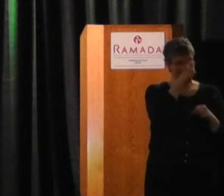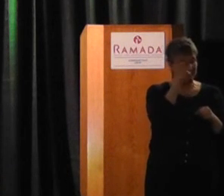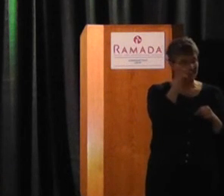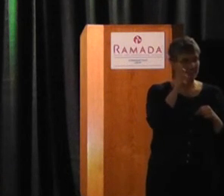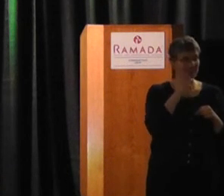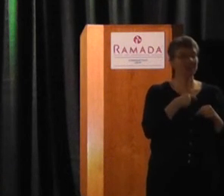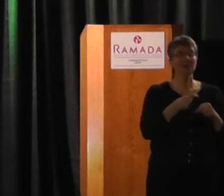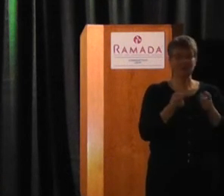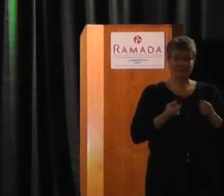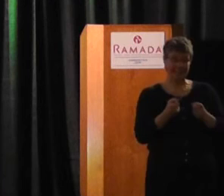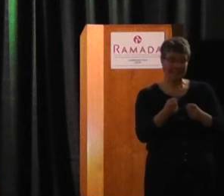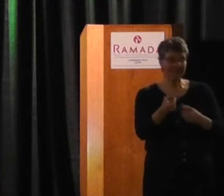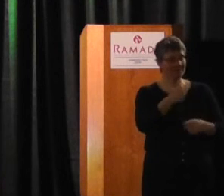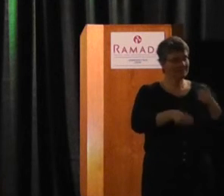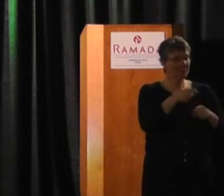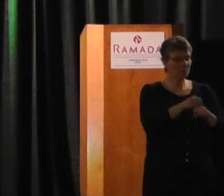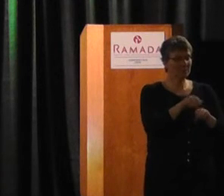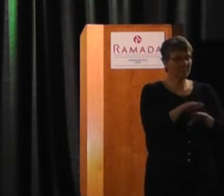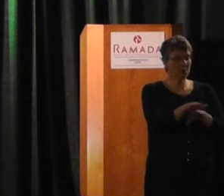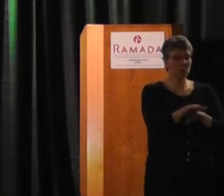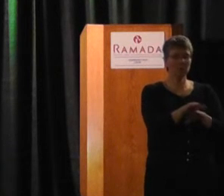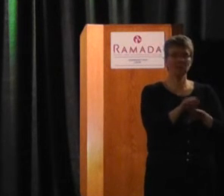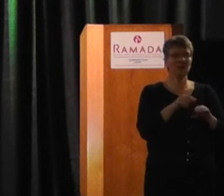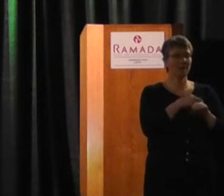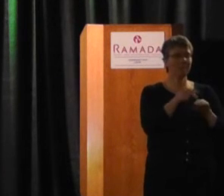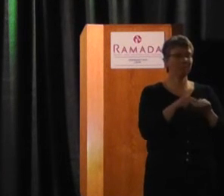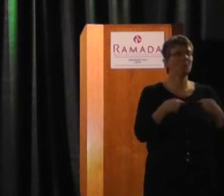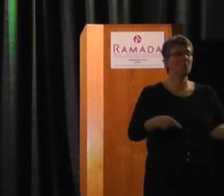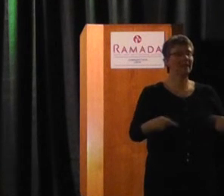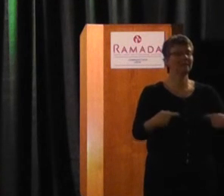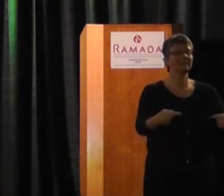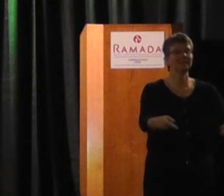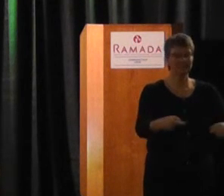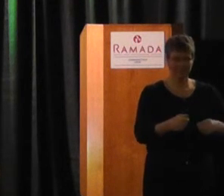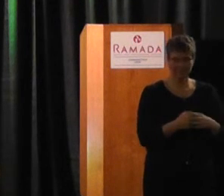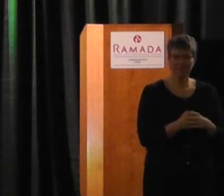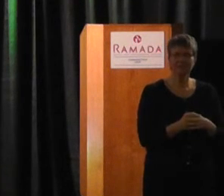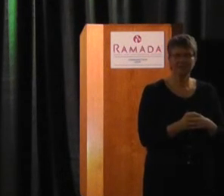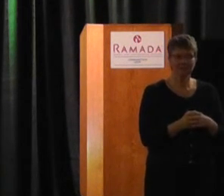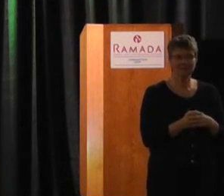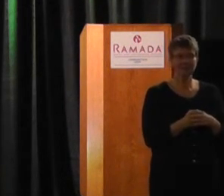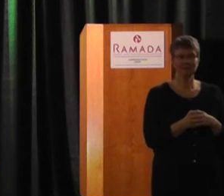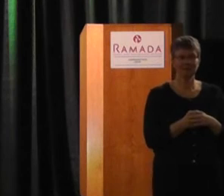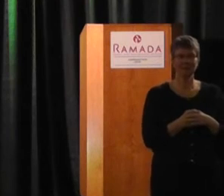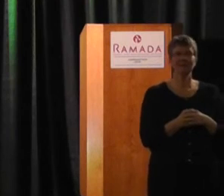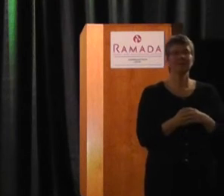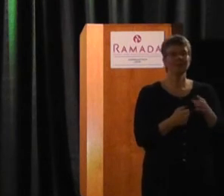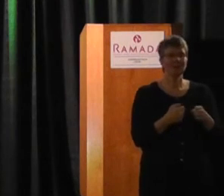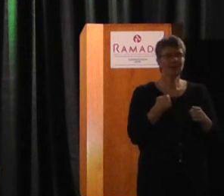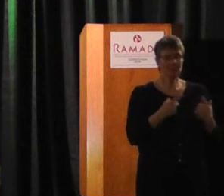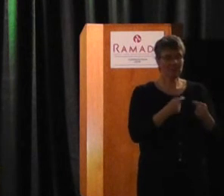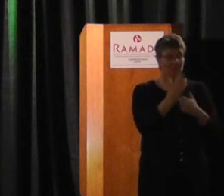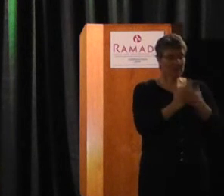So always we have my city ski in the truck. So anytime we go, we stop and we do some training, you know. So